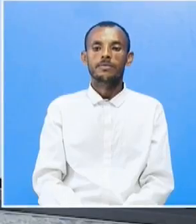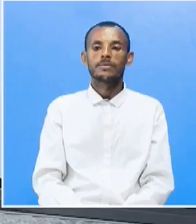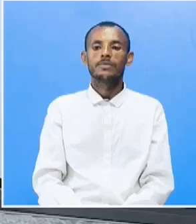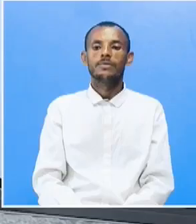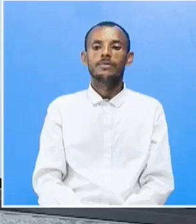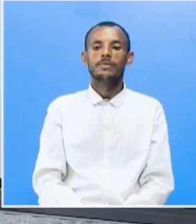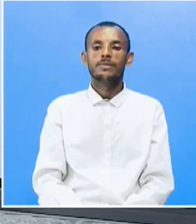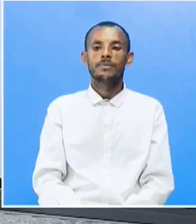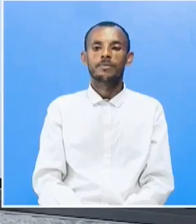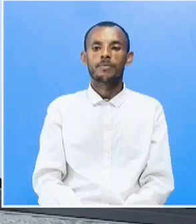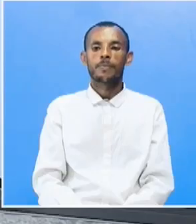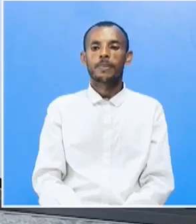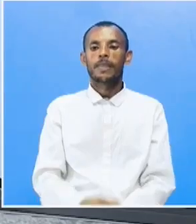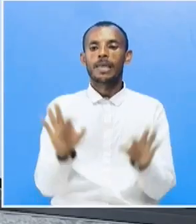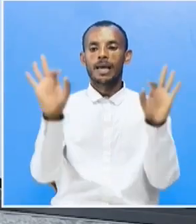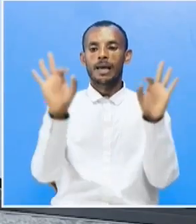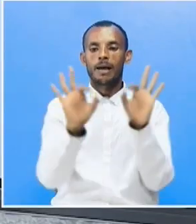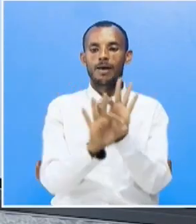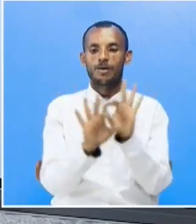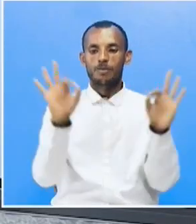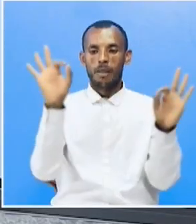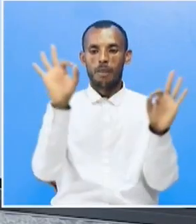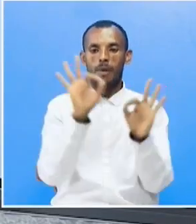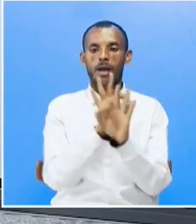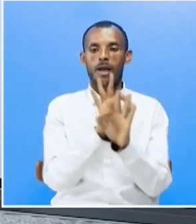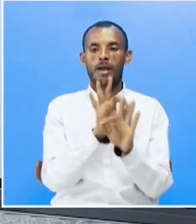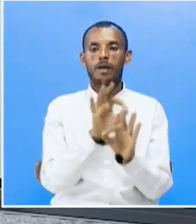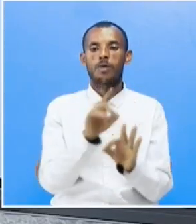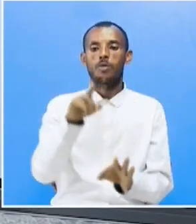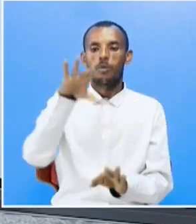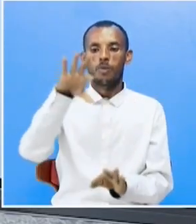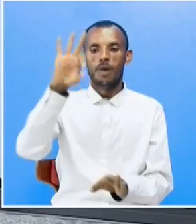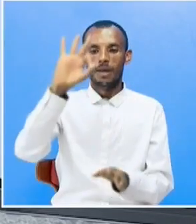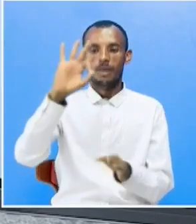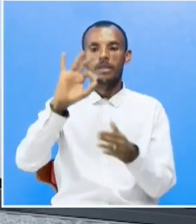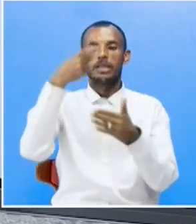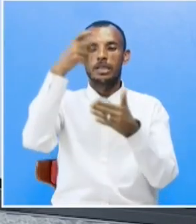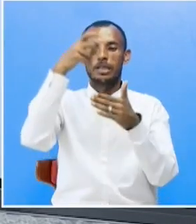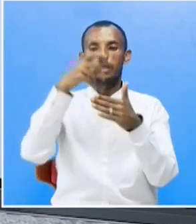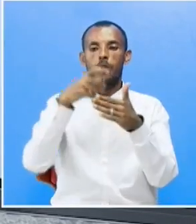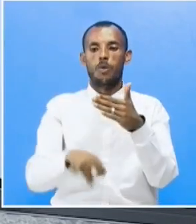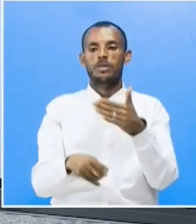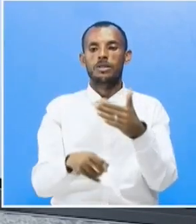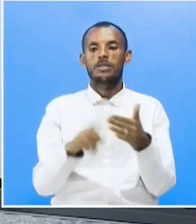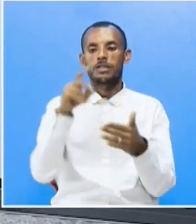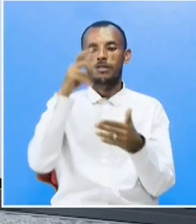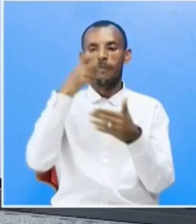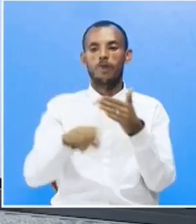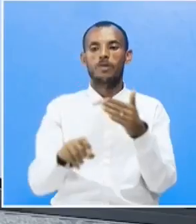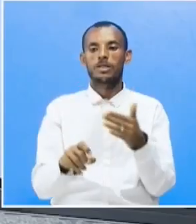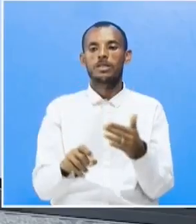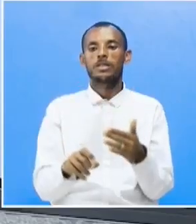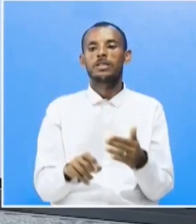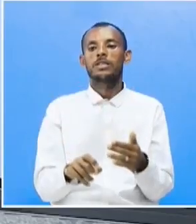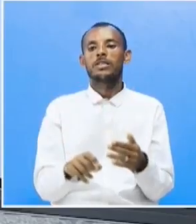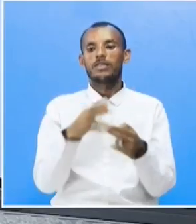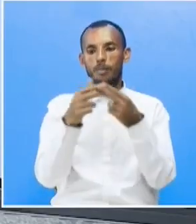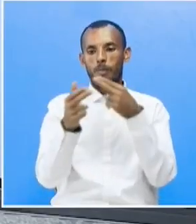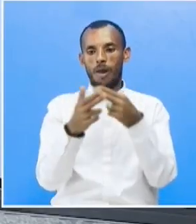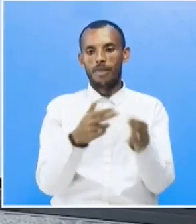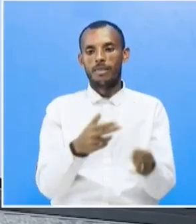Just cross multiply, you can find the cost, this value. This value is a product of the two teeth. The cost